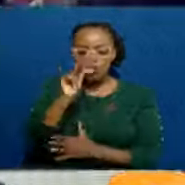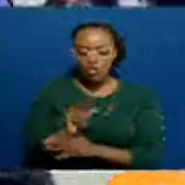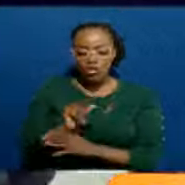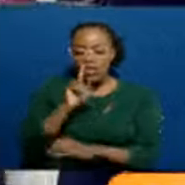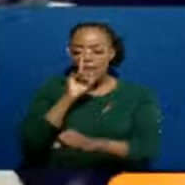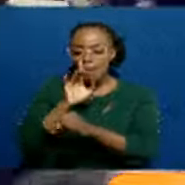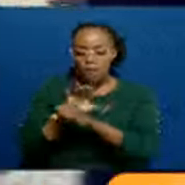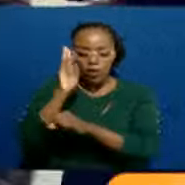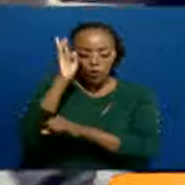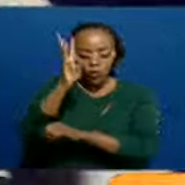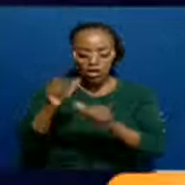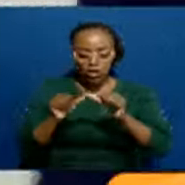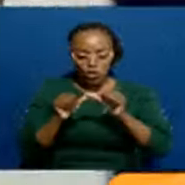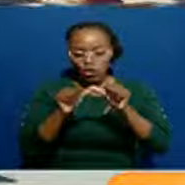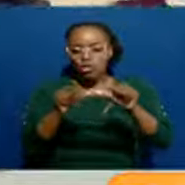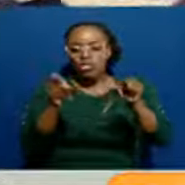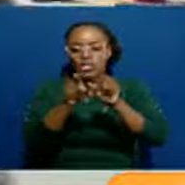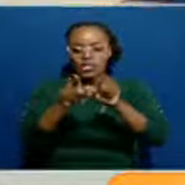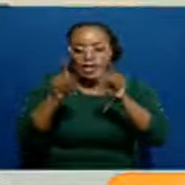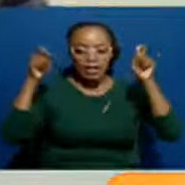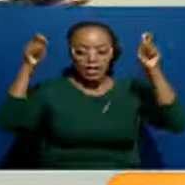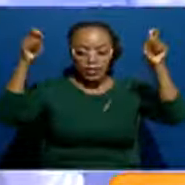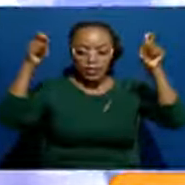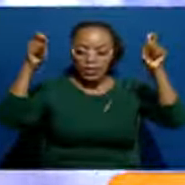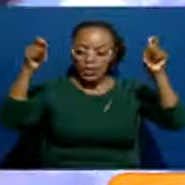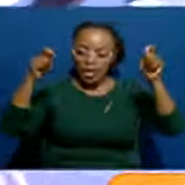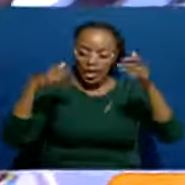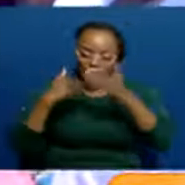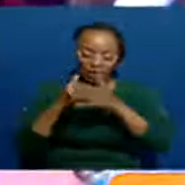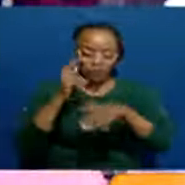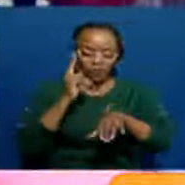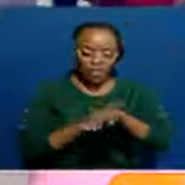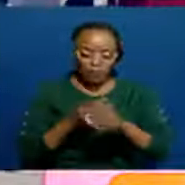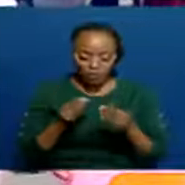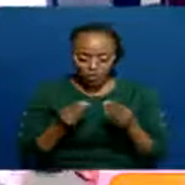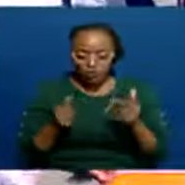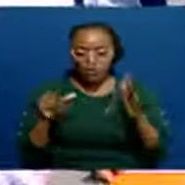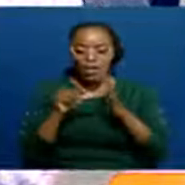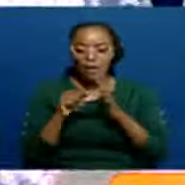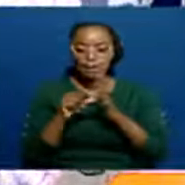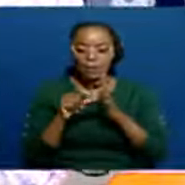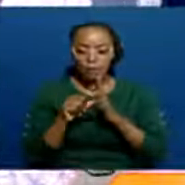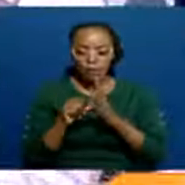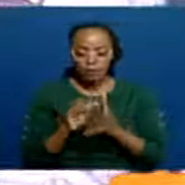to extend the industrial action until their demands are fulfilled.